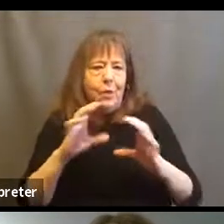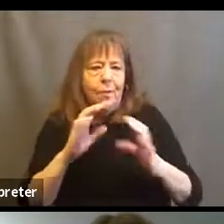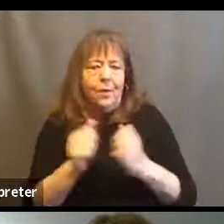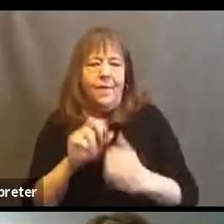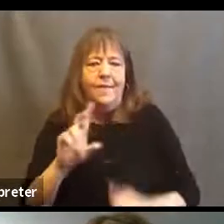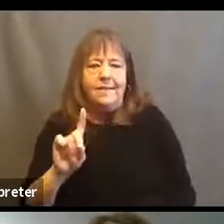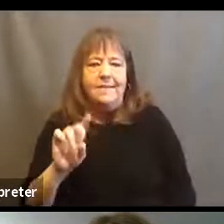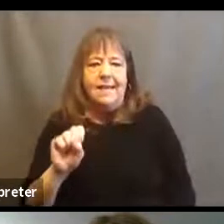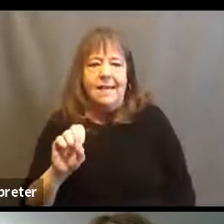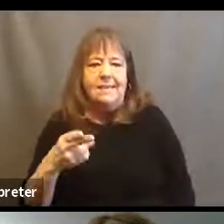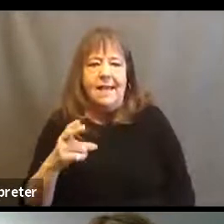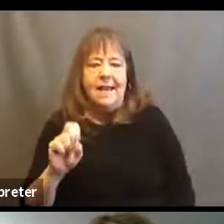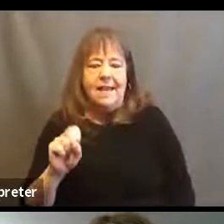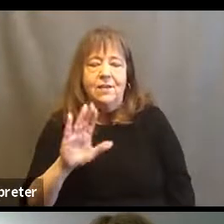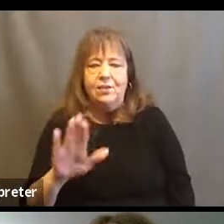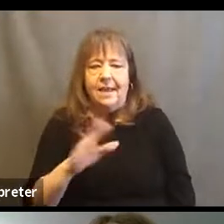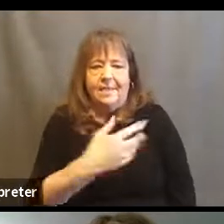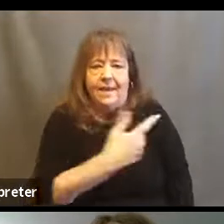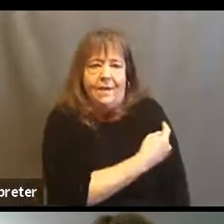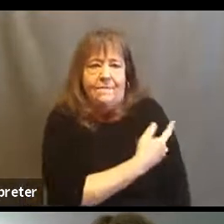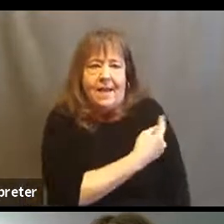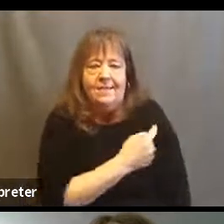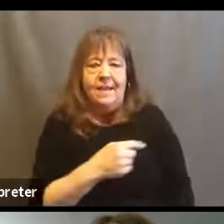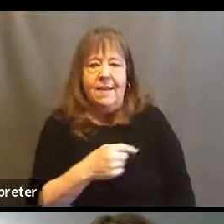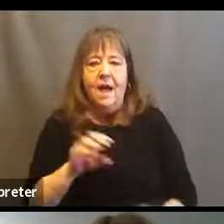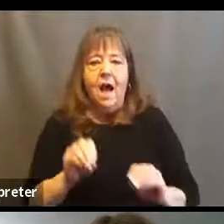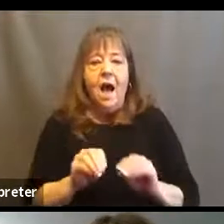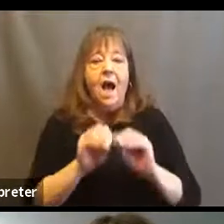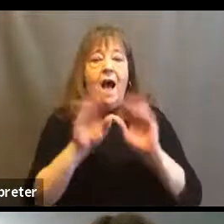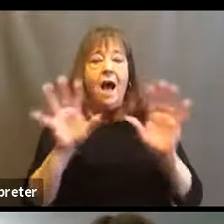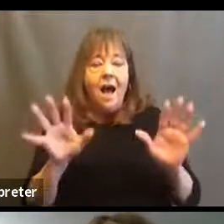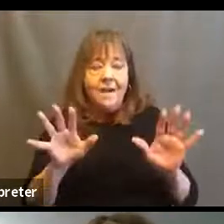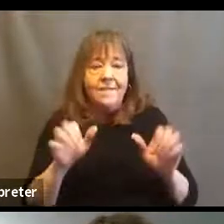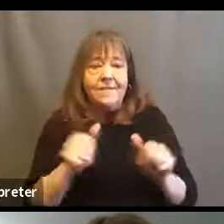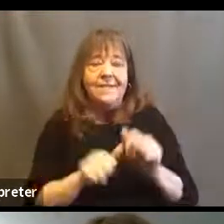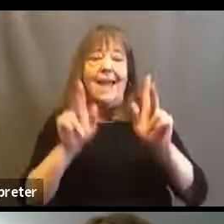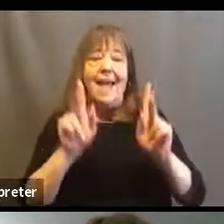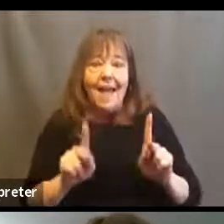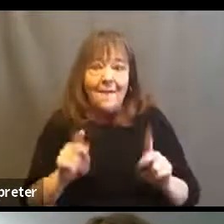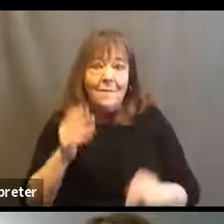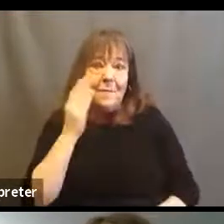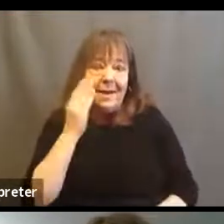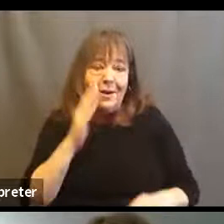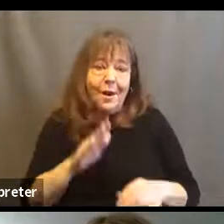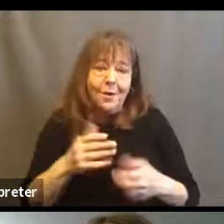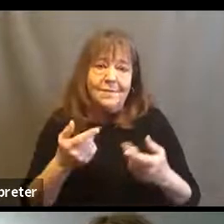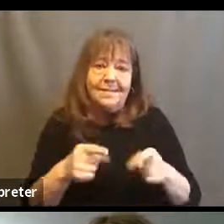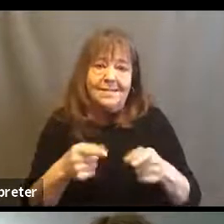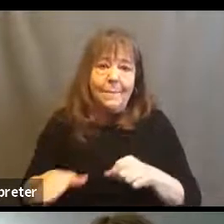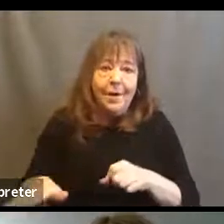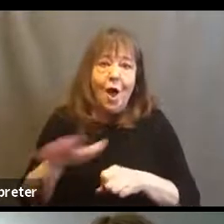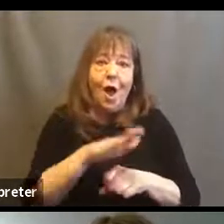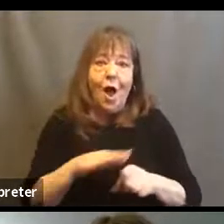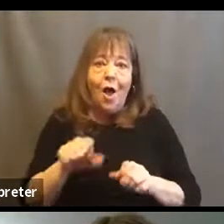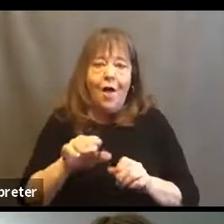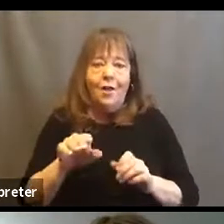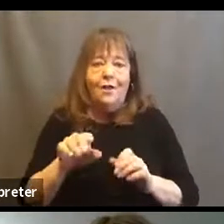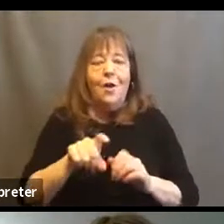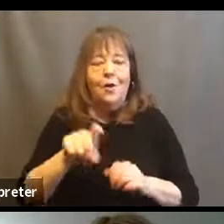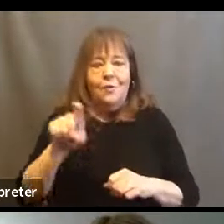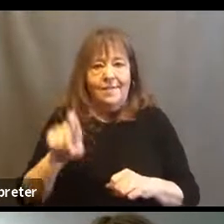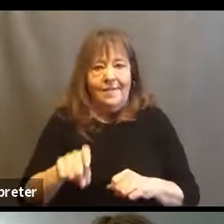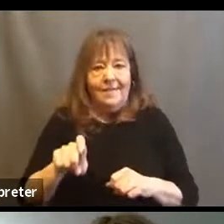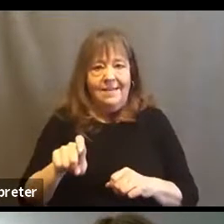vaccine allocation panel. Obviously, everyone knows there's been a major weather event across the entire state, but we haven't taken it for granted, and